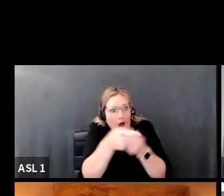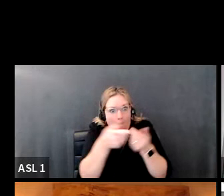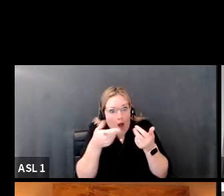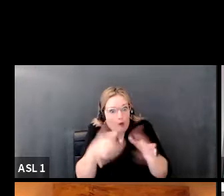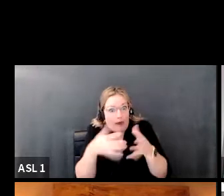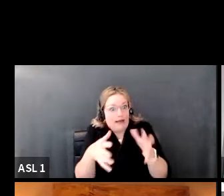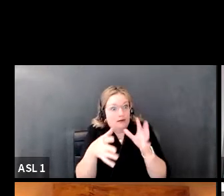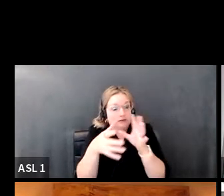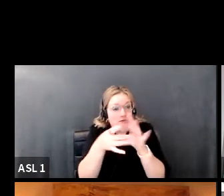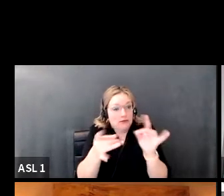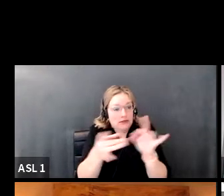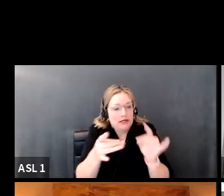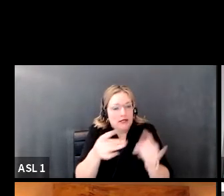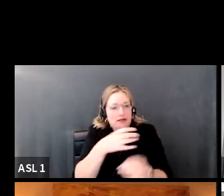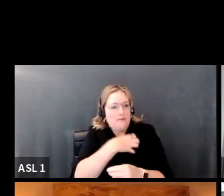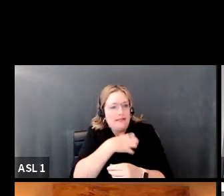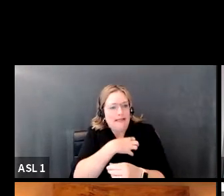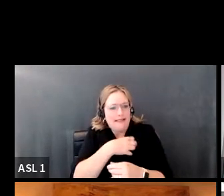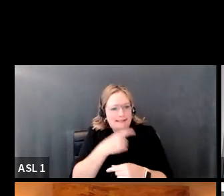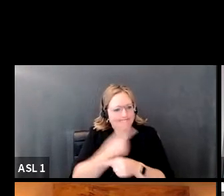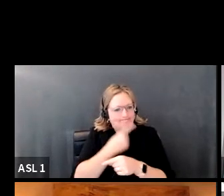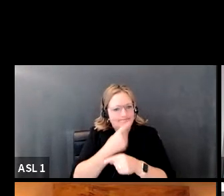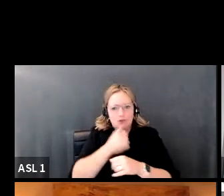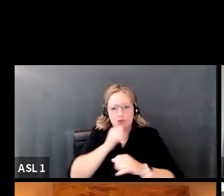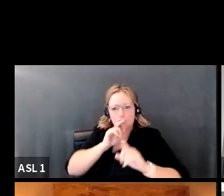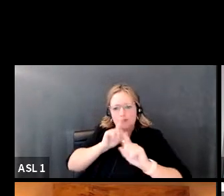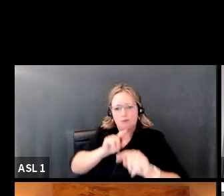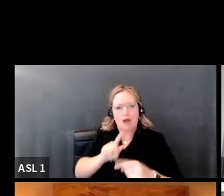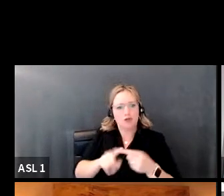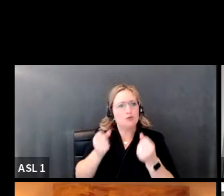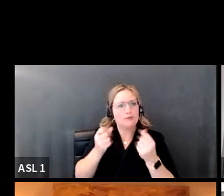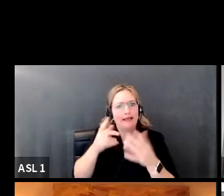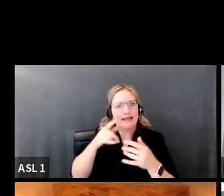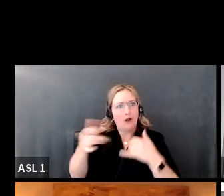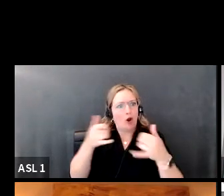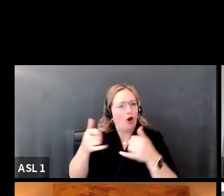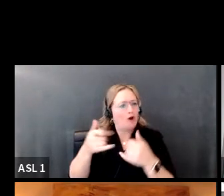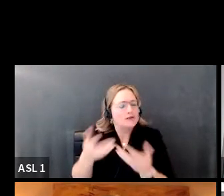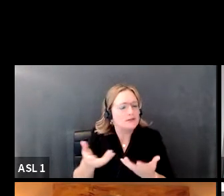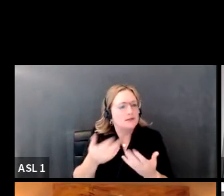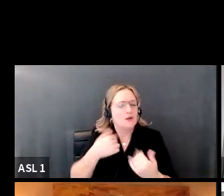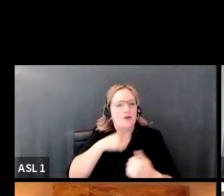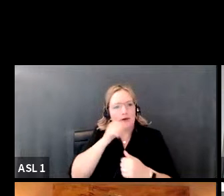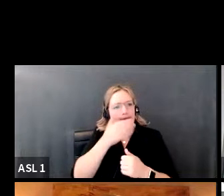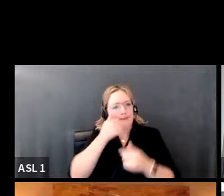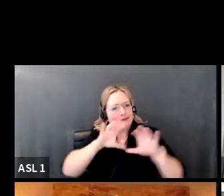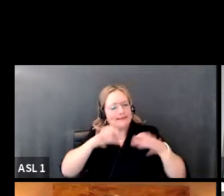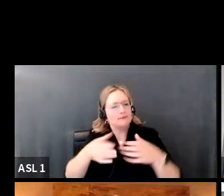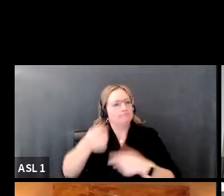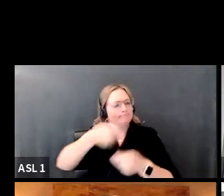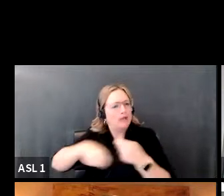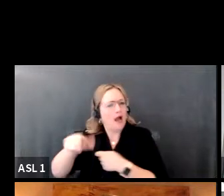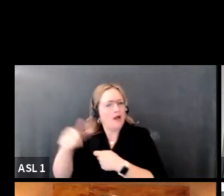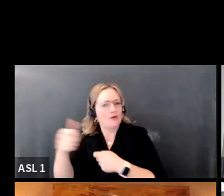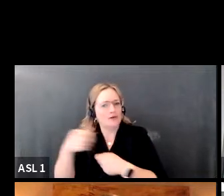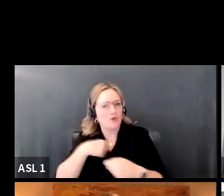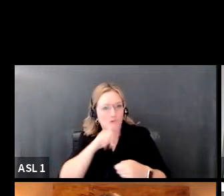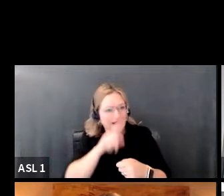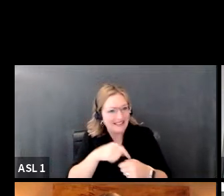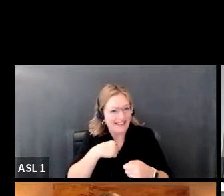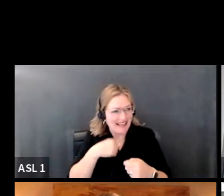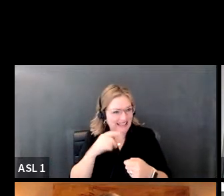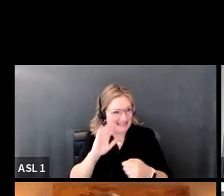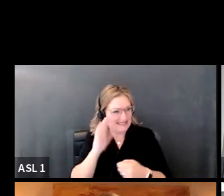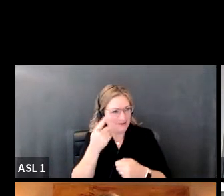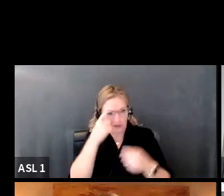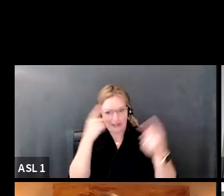right aren't the right people to respond to a lot of the calls so i think it's just i think we're talking about the same thing like